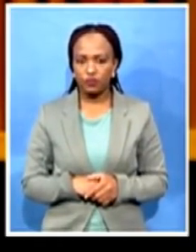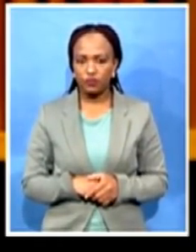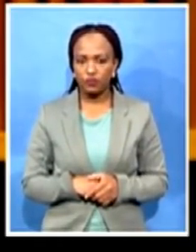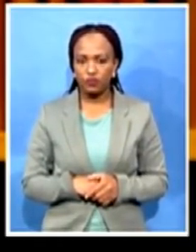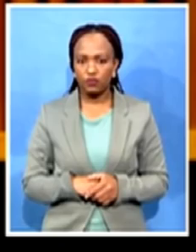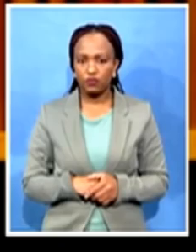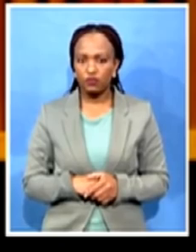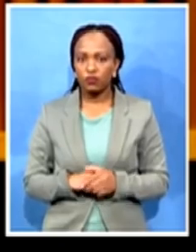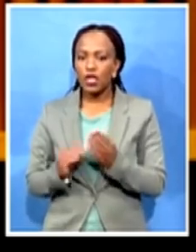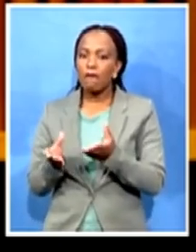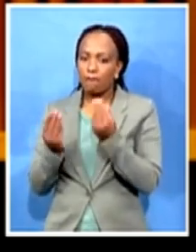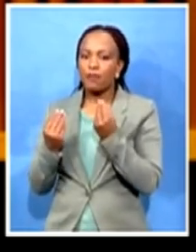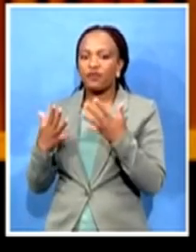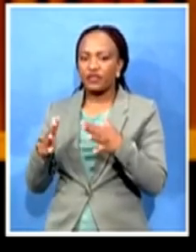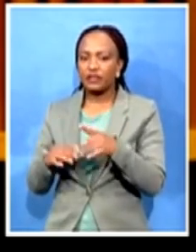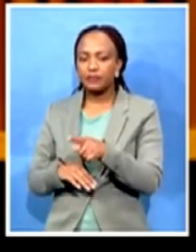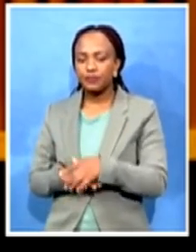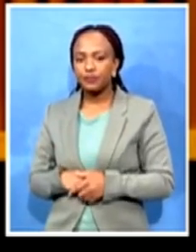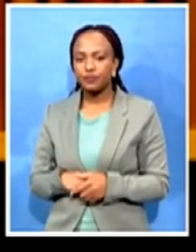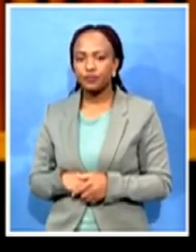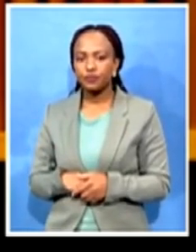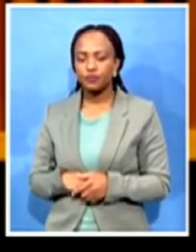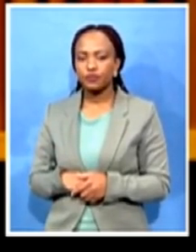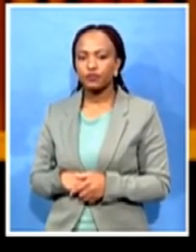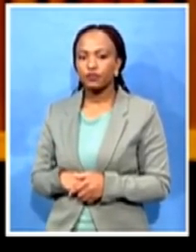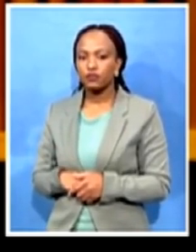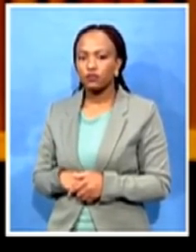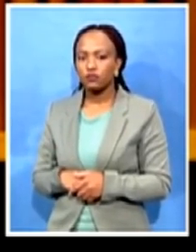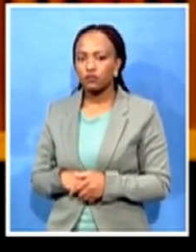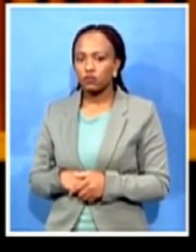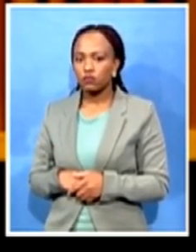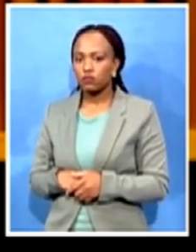Are you able to tell the court the value of the matter